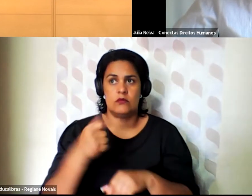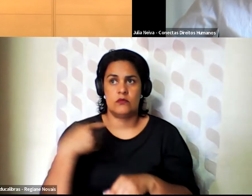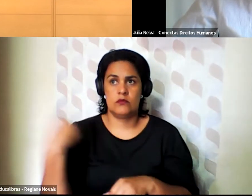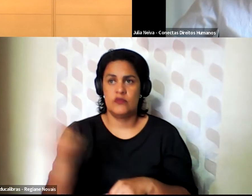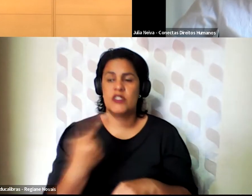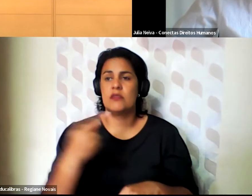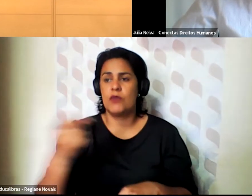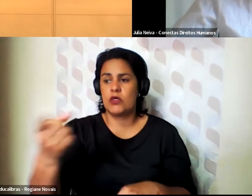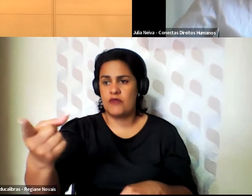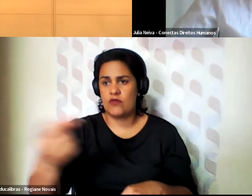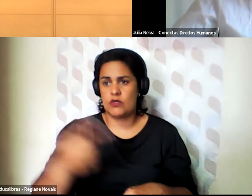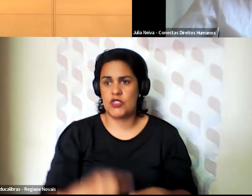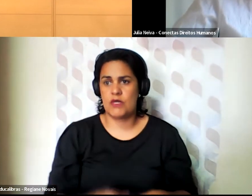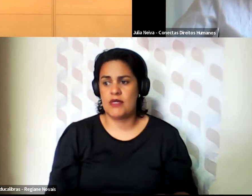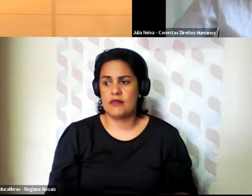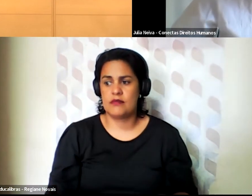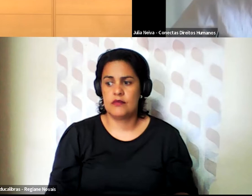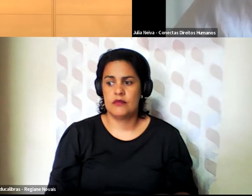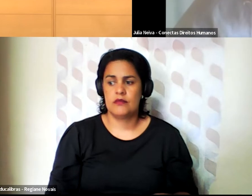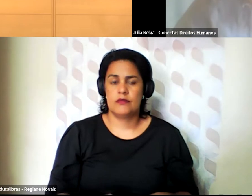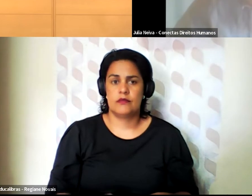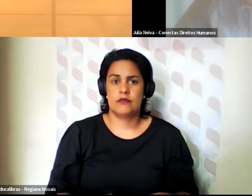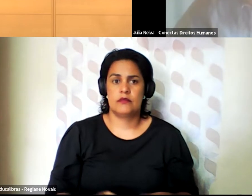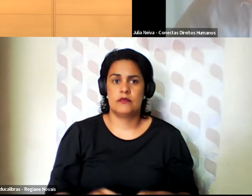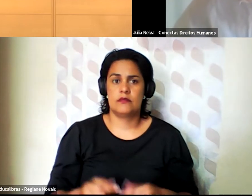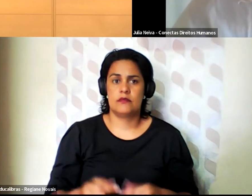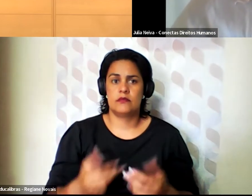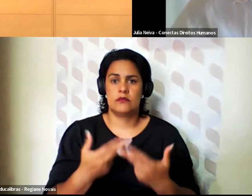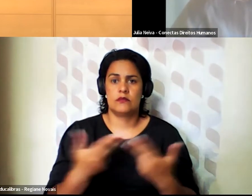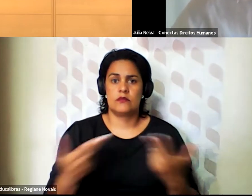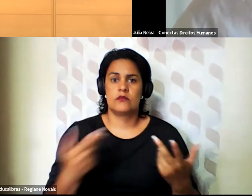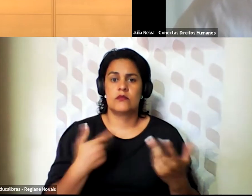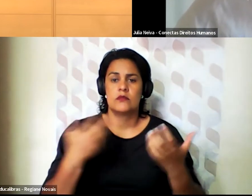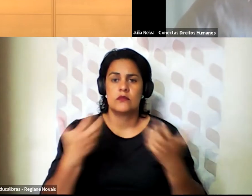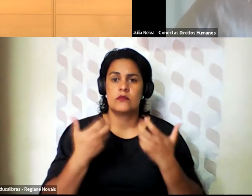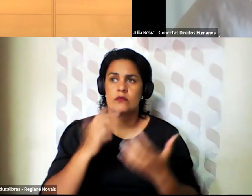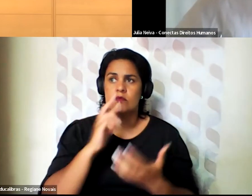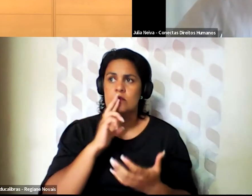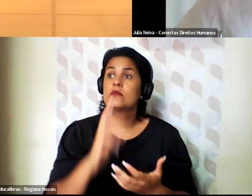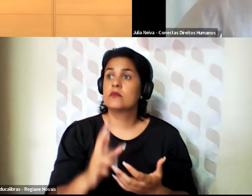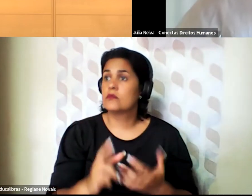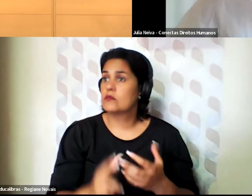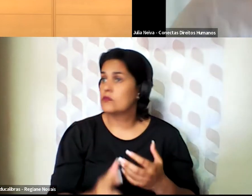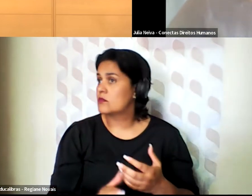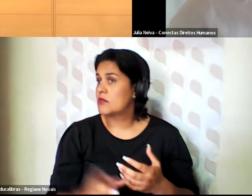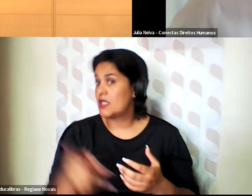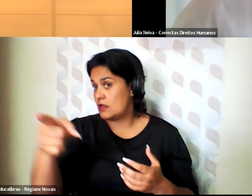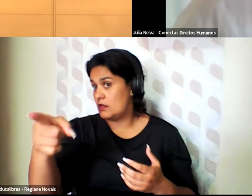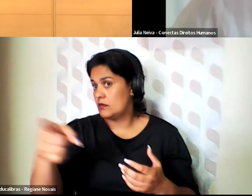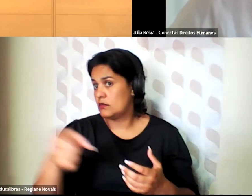Julia, you want to answer the question that was addressed to you? Sure, thank you. Thank you for the